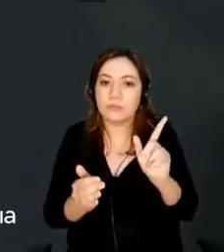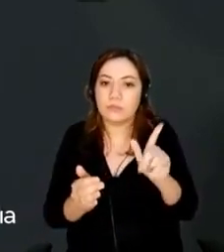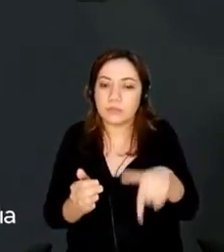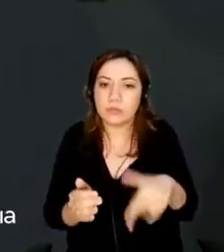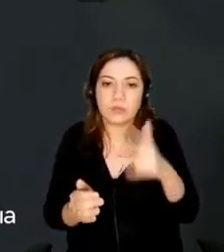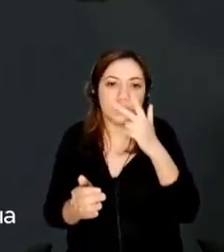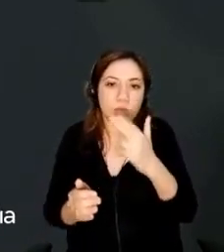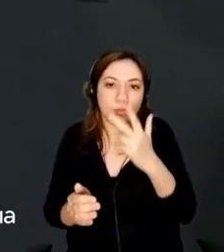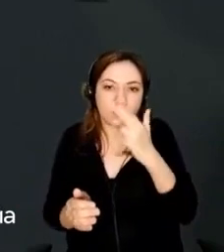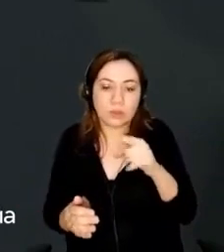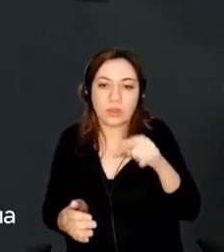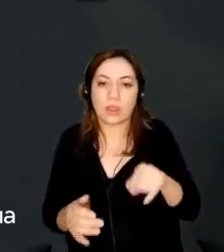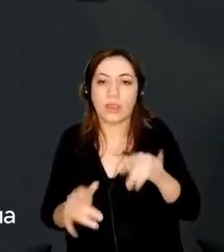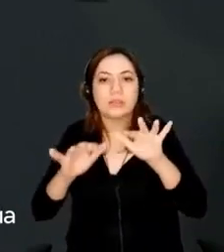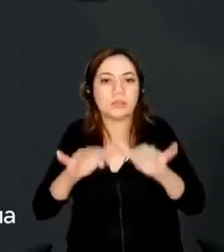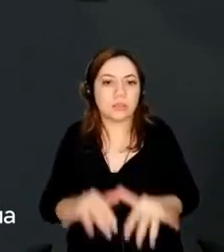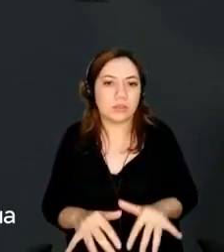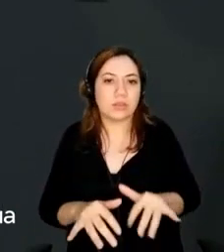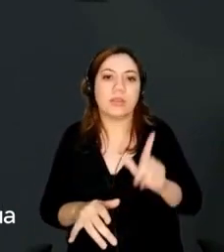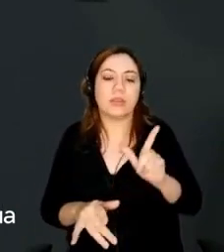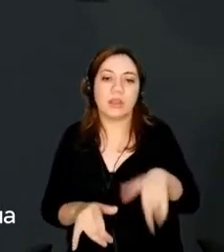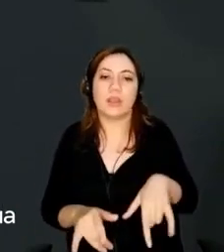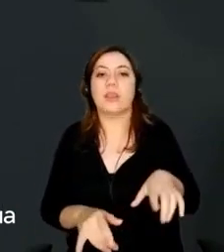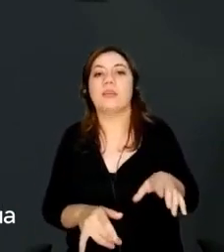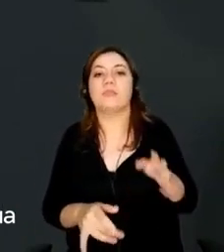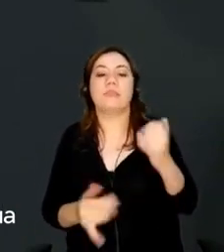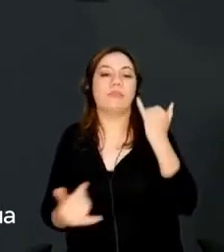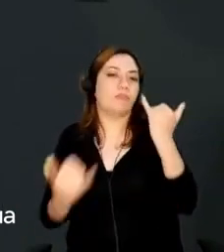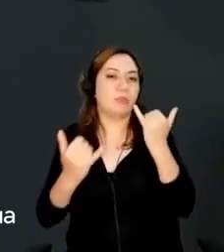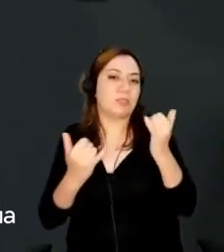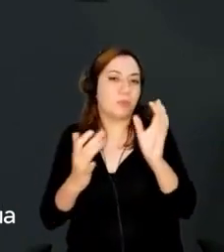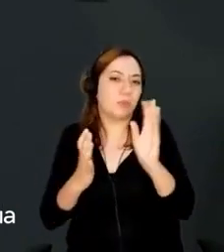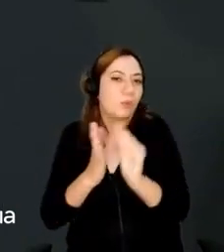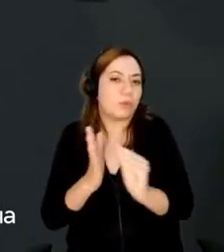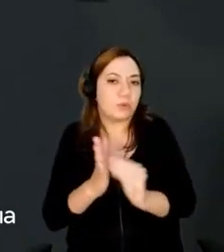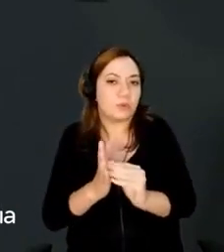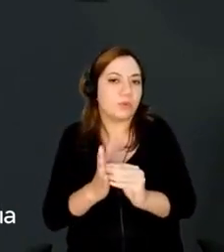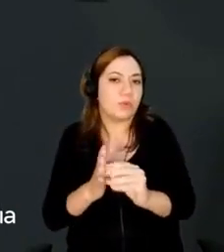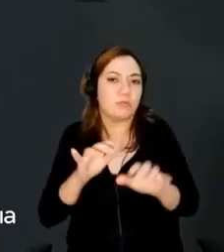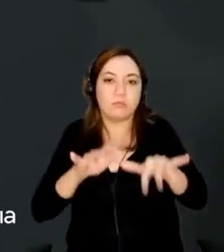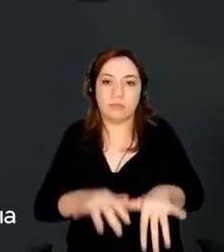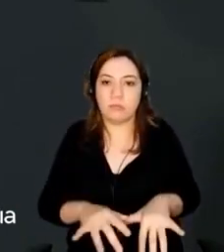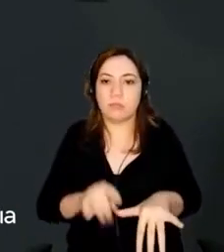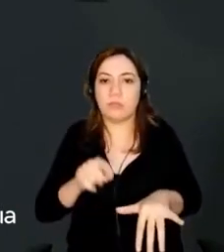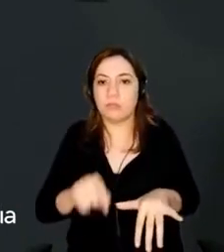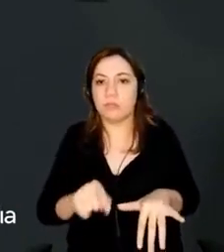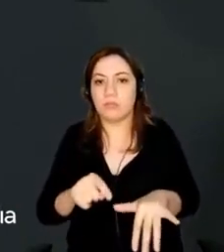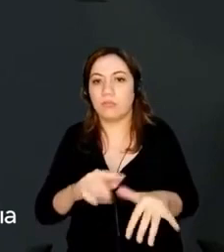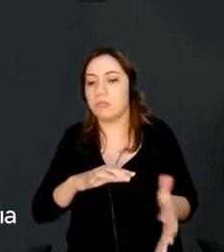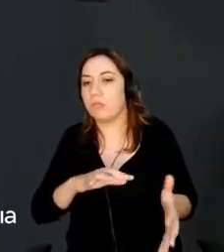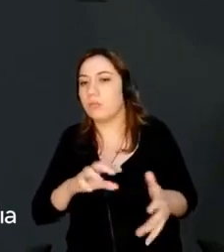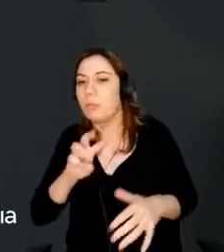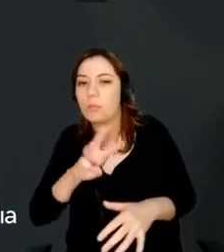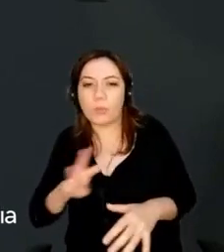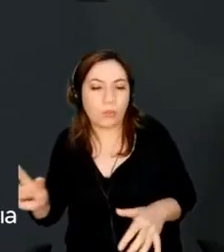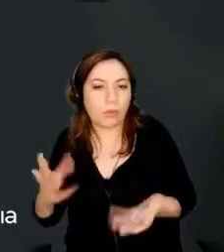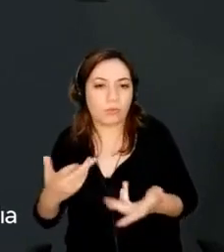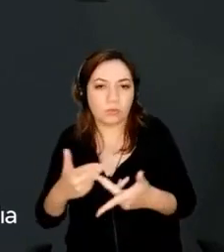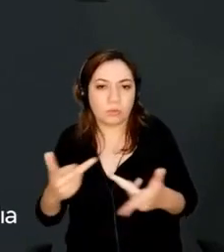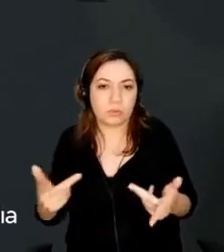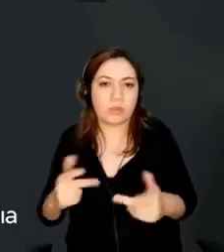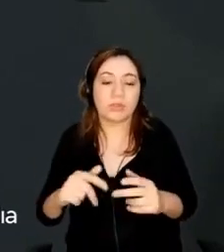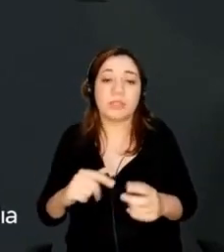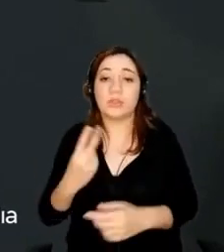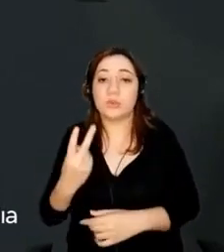website, our emails, and everything else. And two issues. One is just the bottleneck of being able to get through